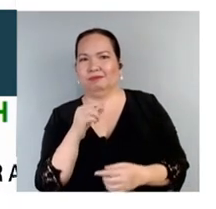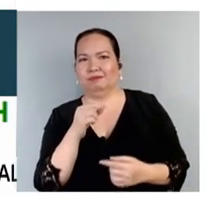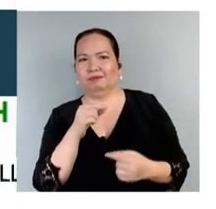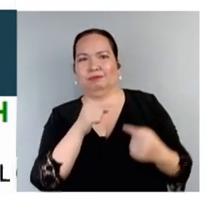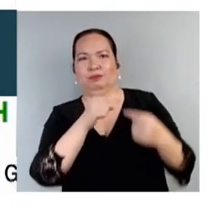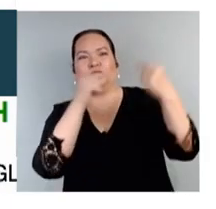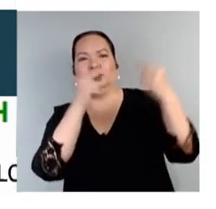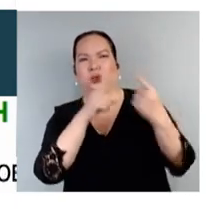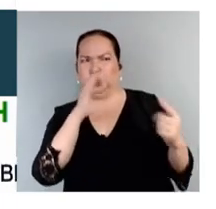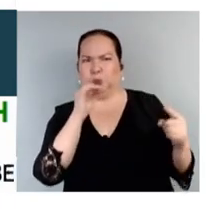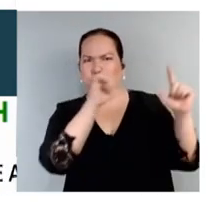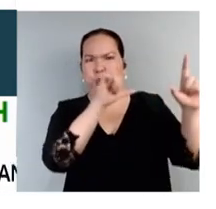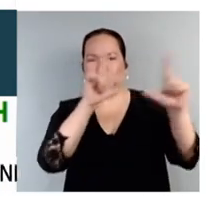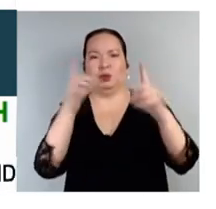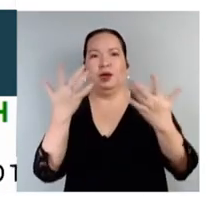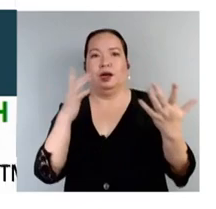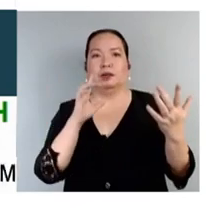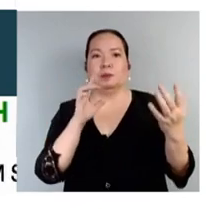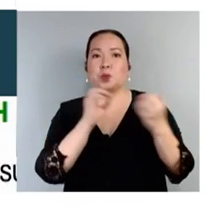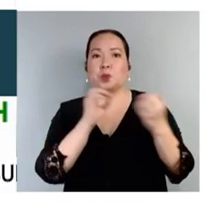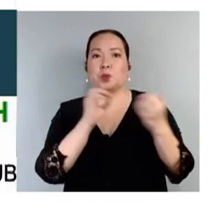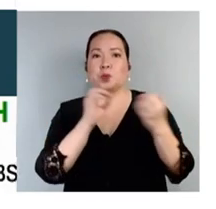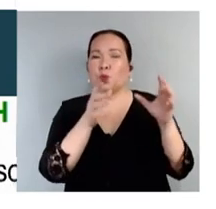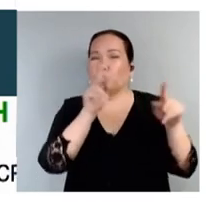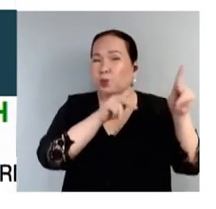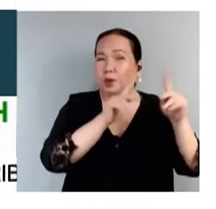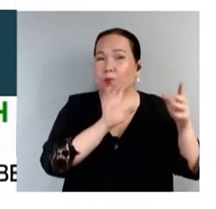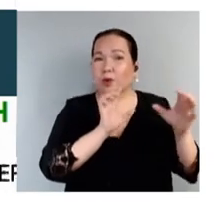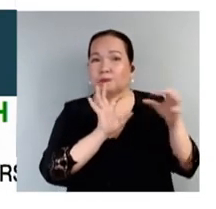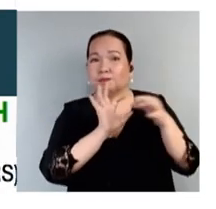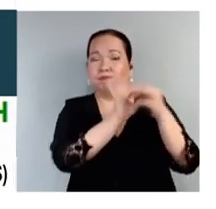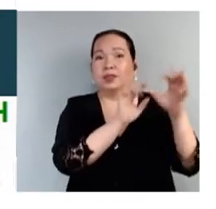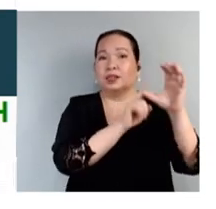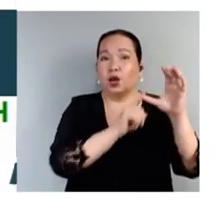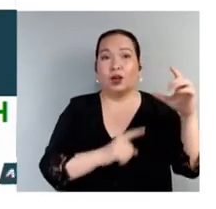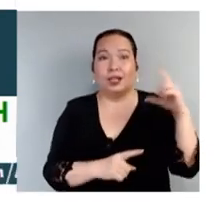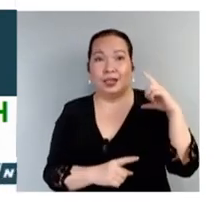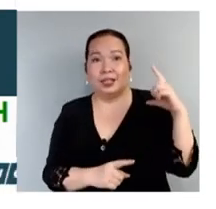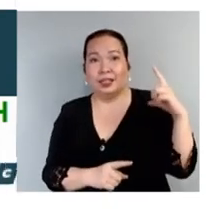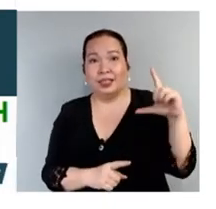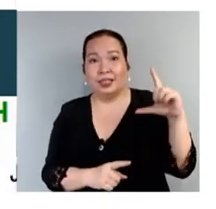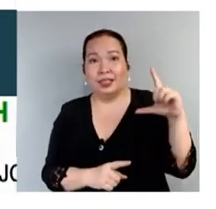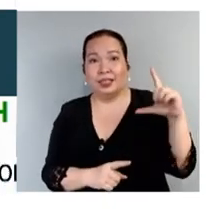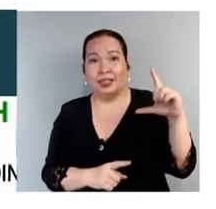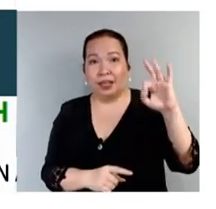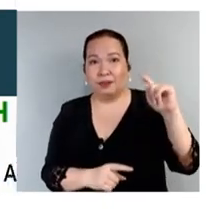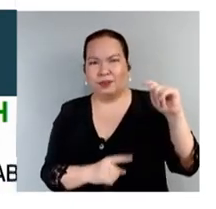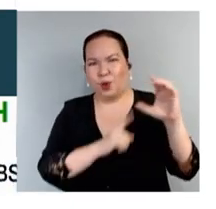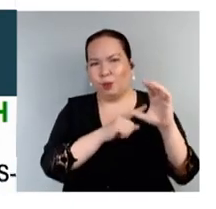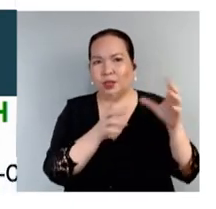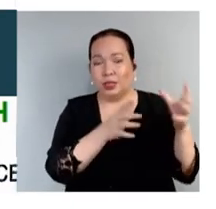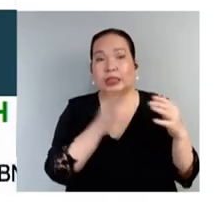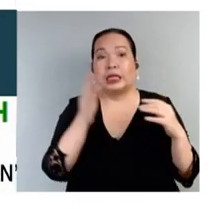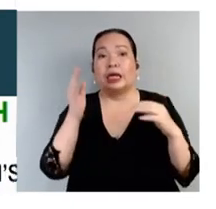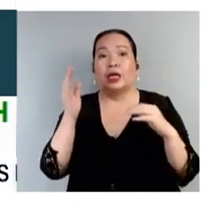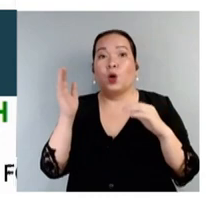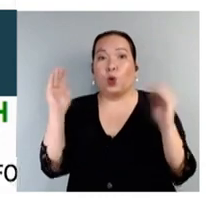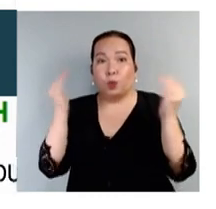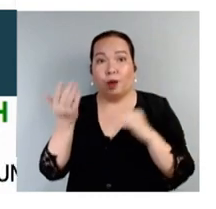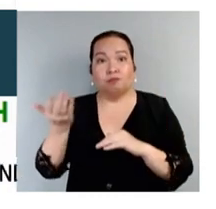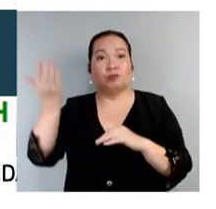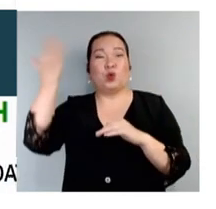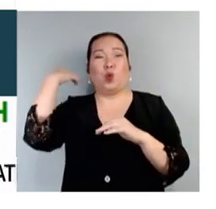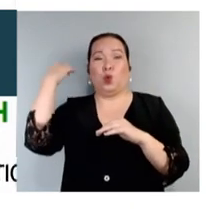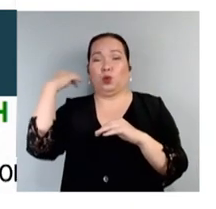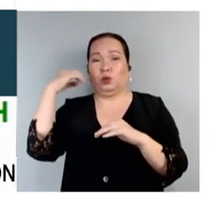left-identified groups, compared to the previous administrations. But again, if we are going to